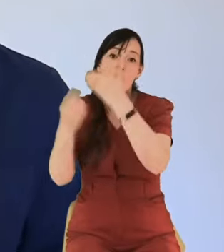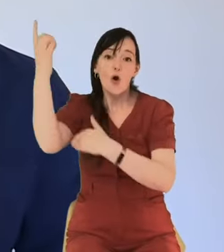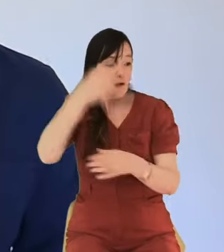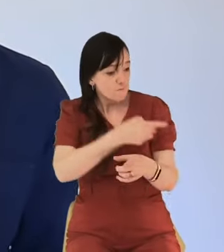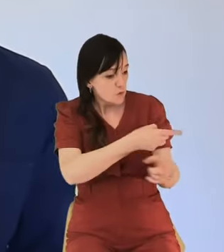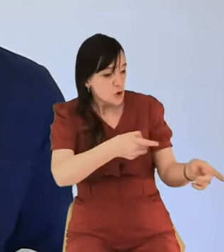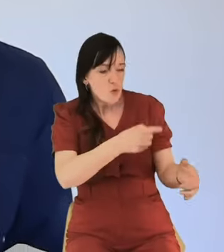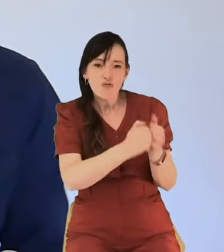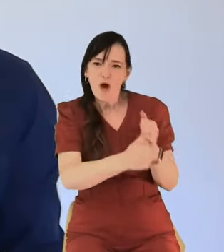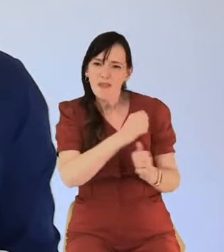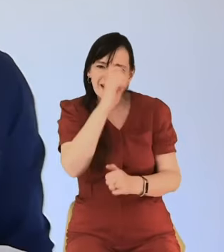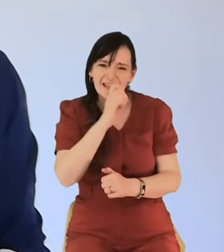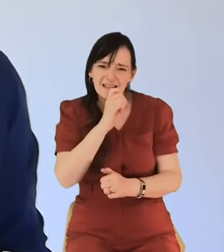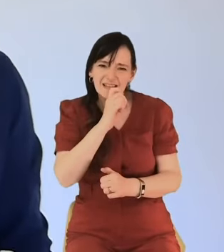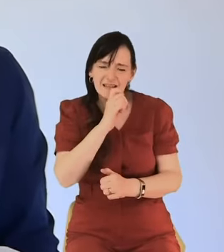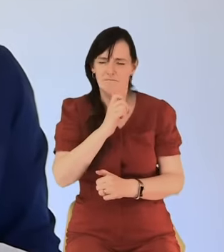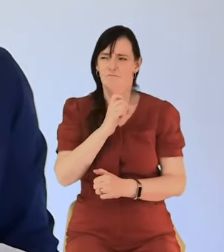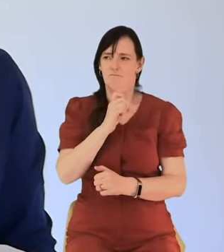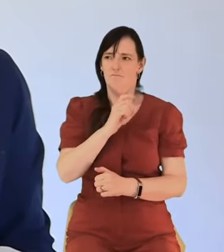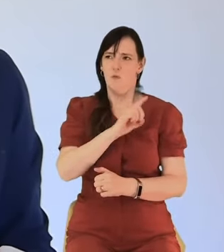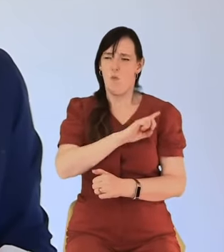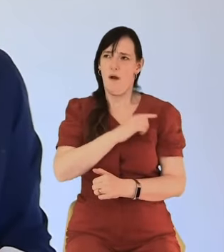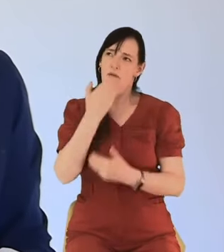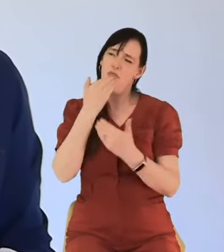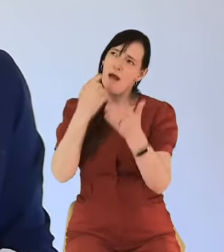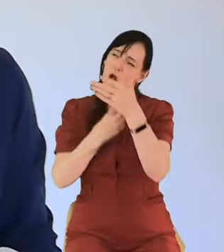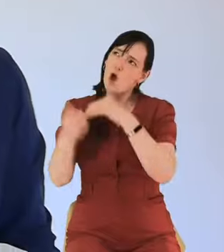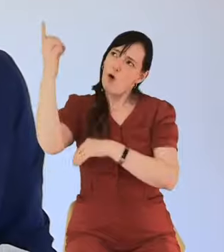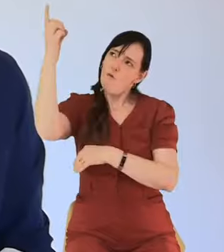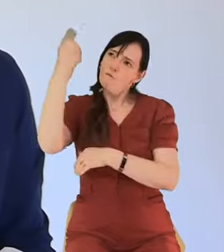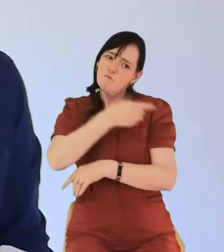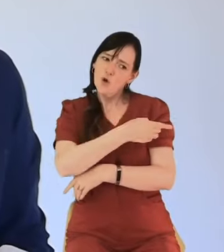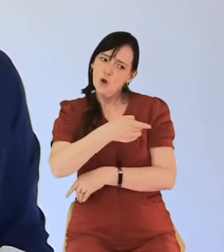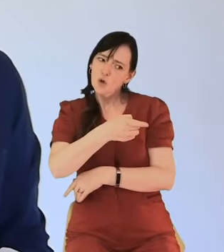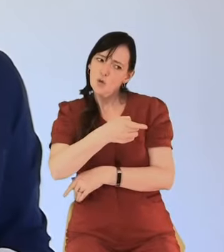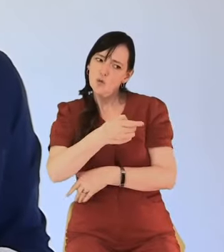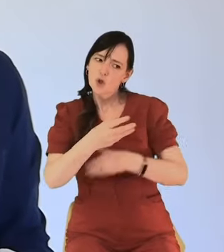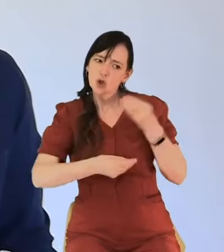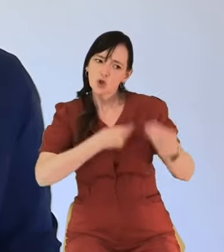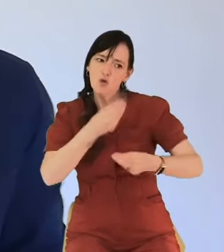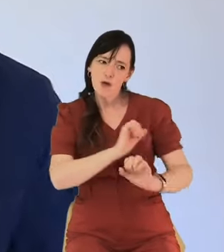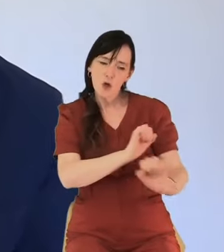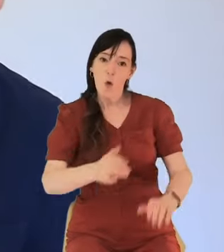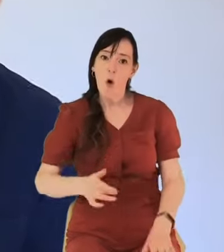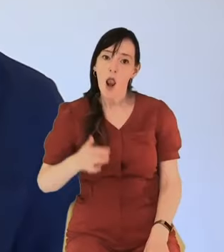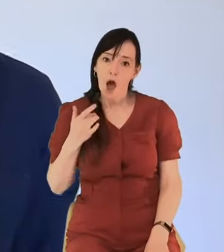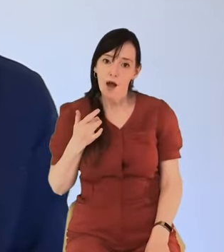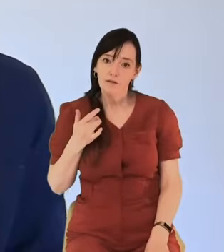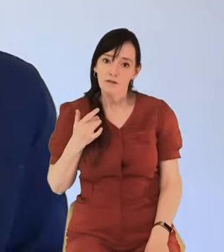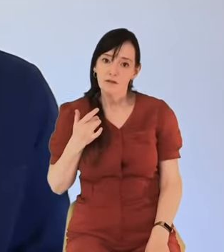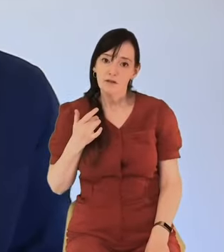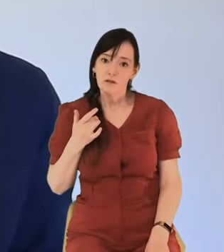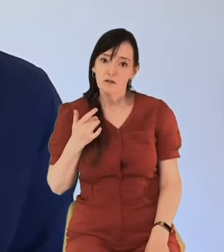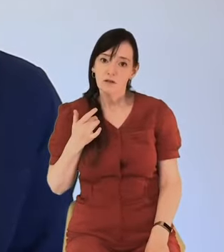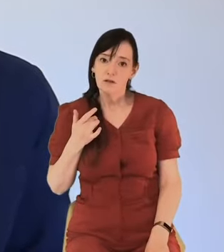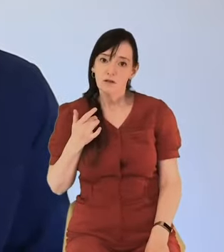sisters. But why thank God for you? Because the story of your lives is the story of what he is doing.